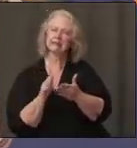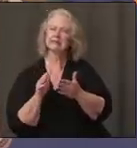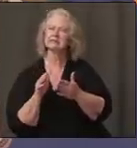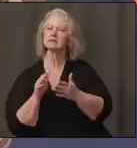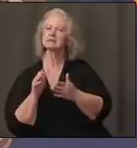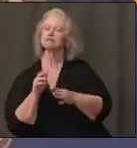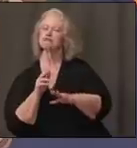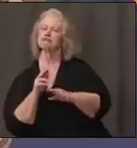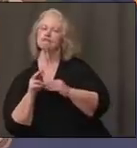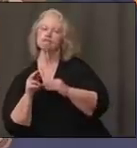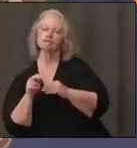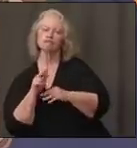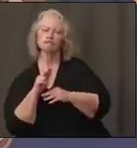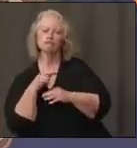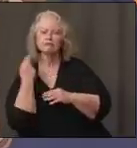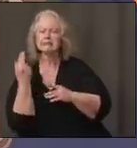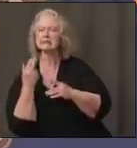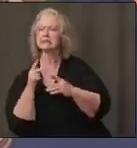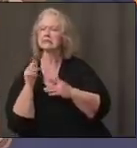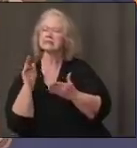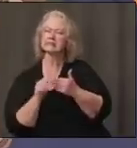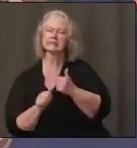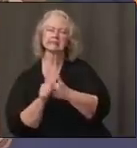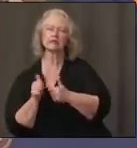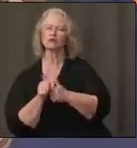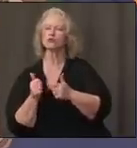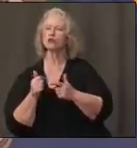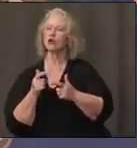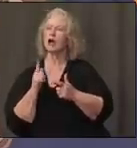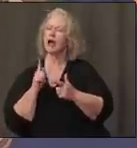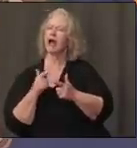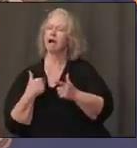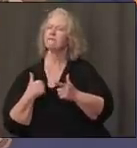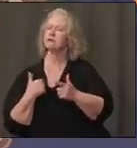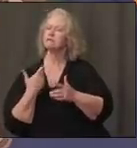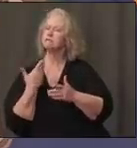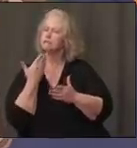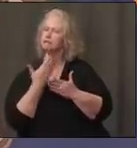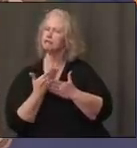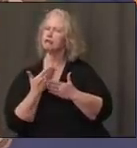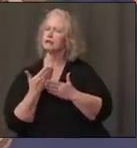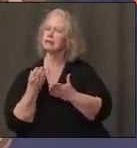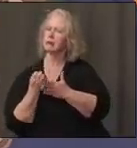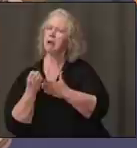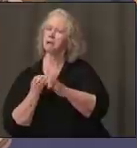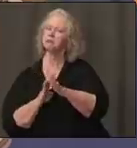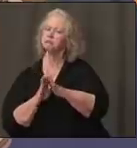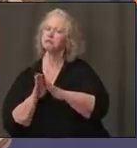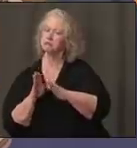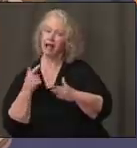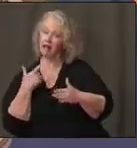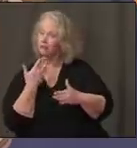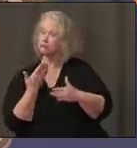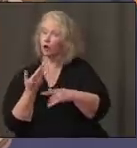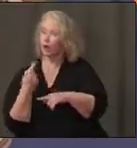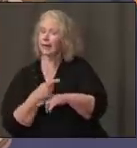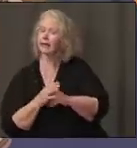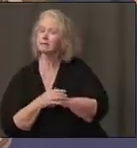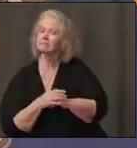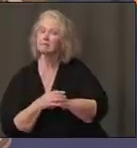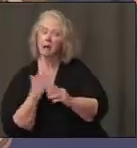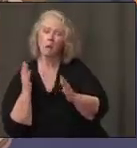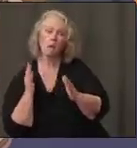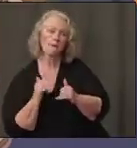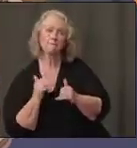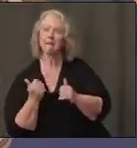have a real economic value for the state. And I'm looking forward. I think this is a good day for the state, and I hope